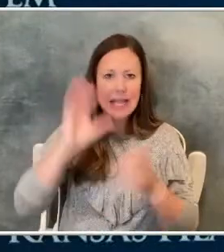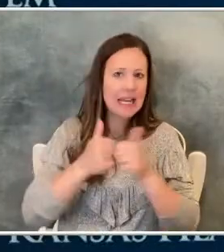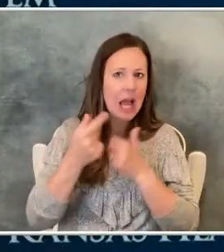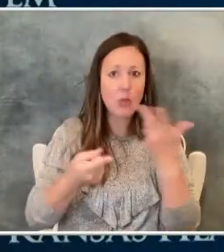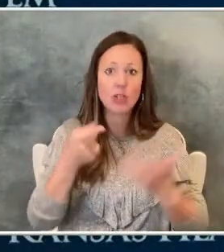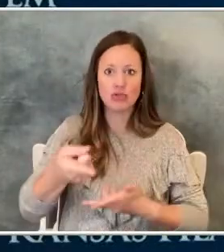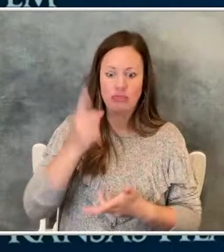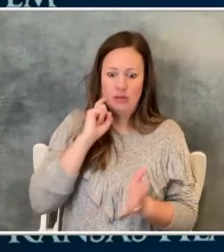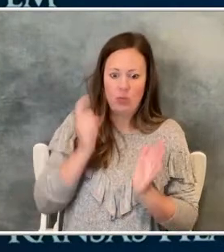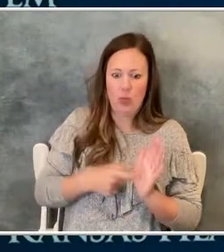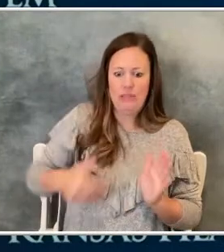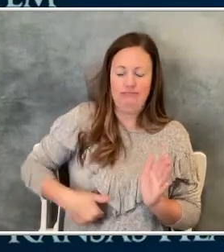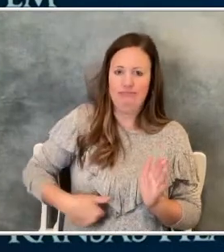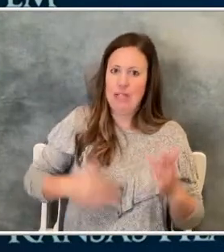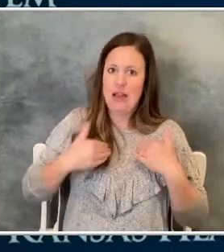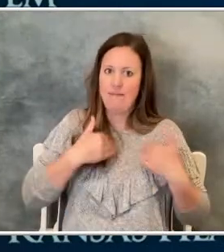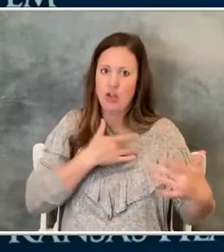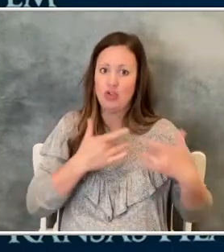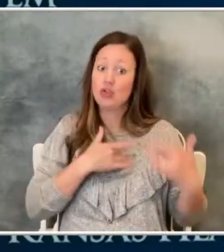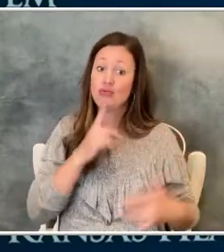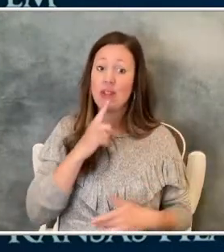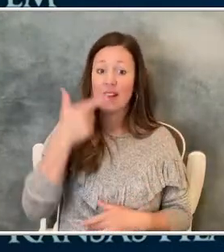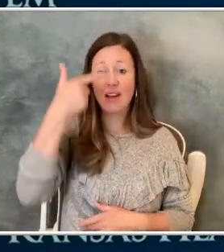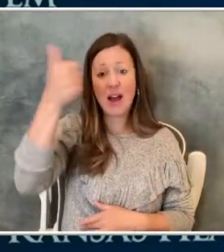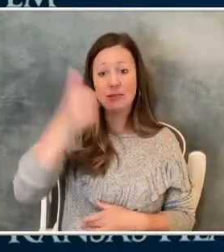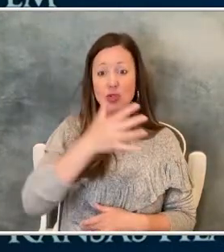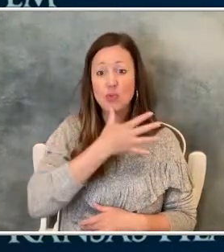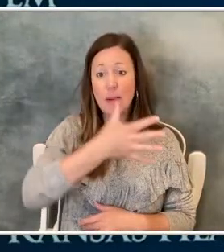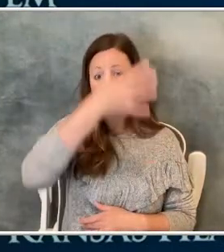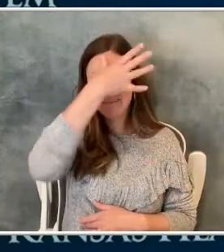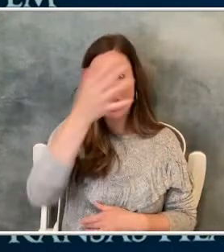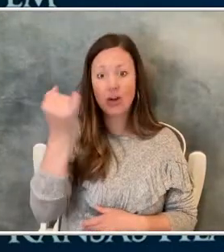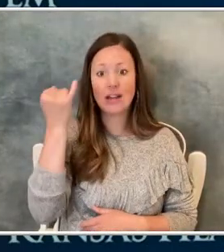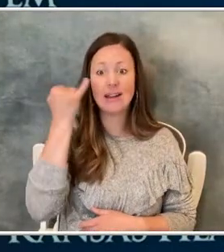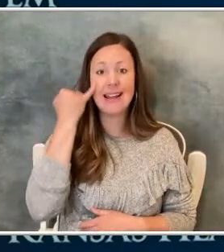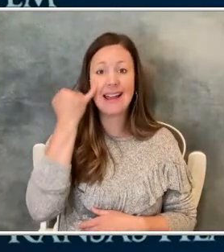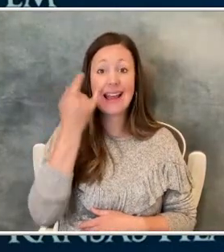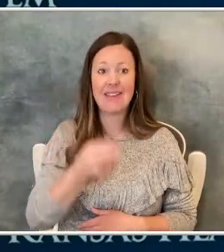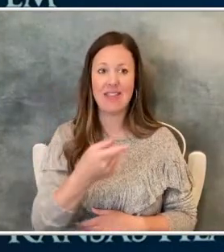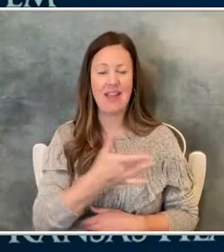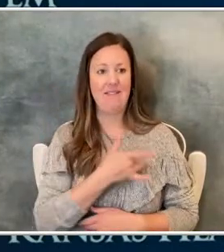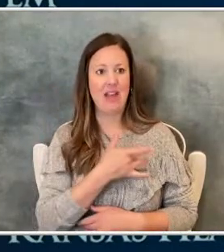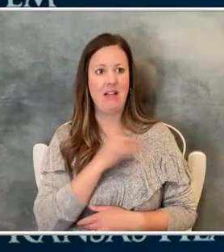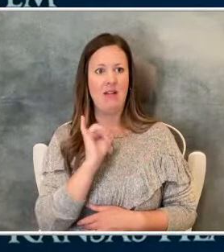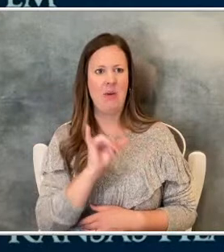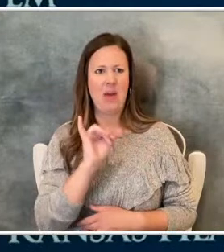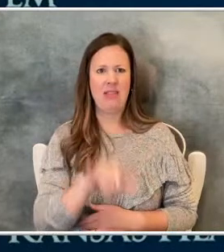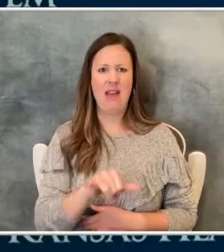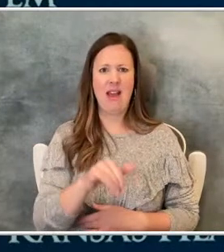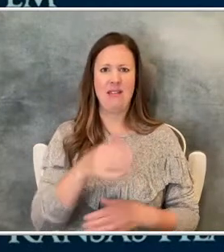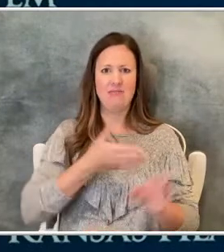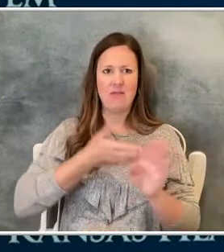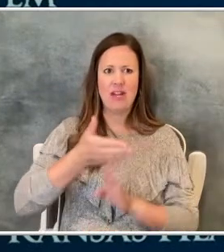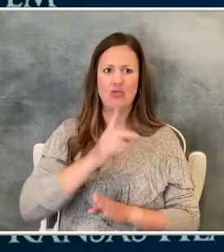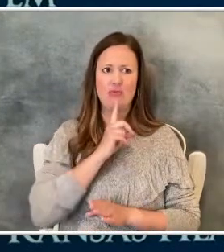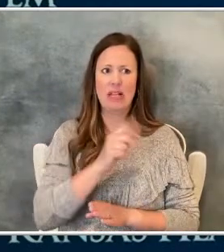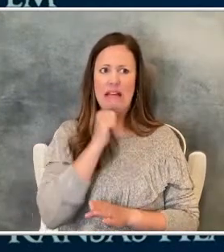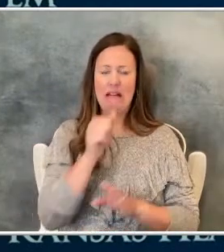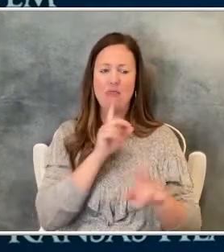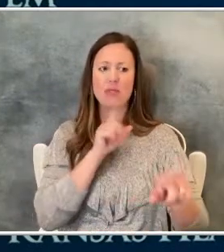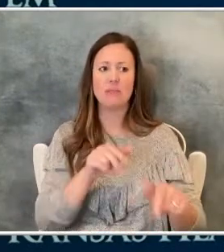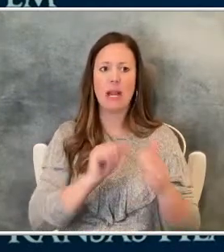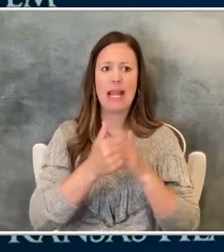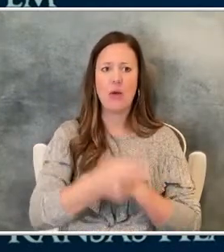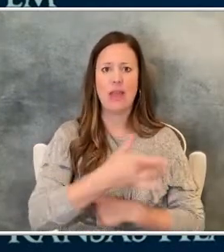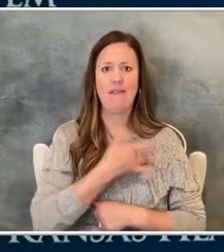it's up to the parent at this time. If they find the professional that they're seeing is not responding the way they think is appropriate, then they should